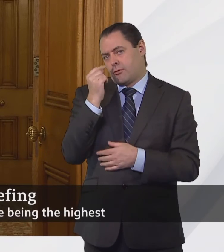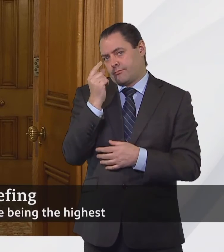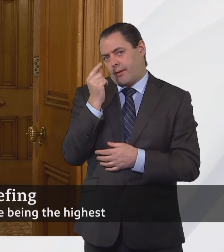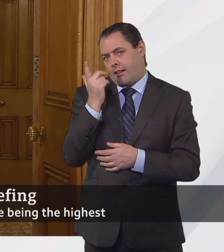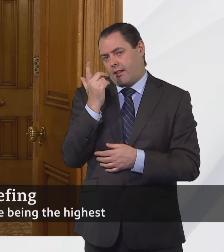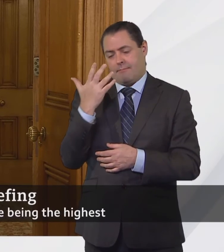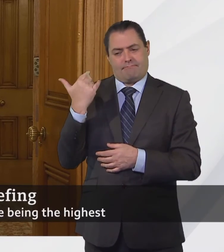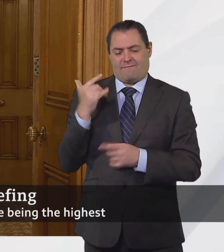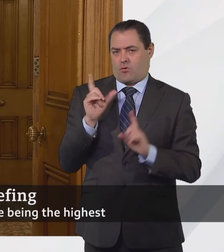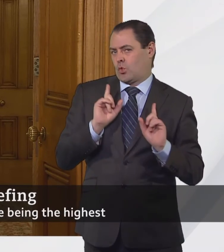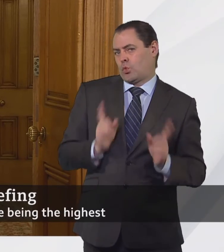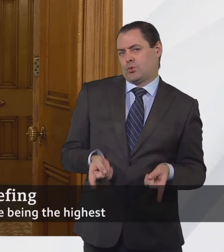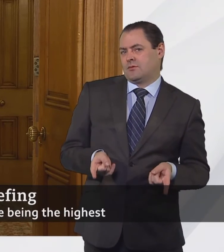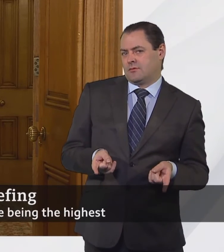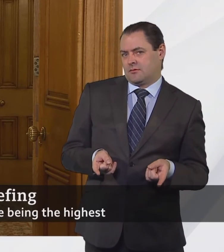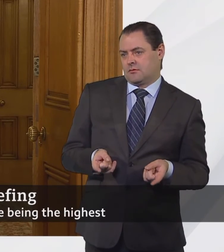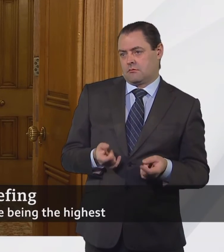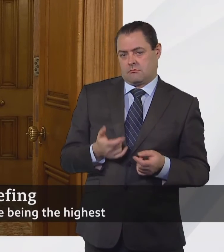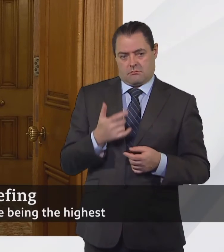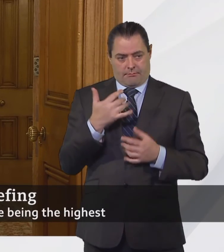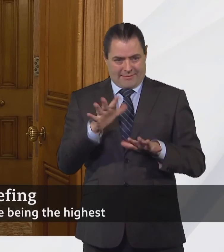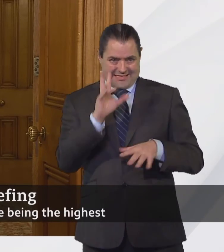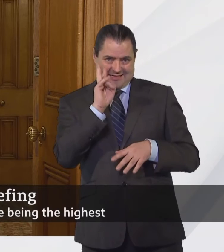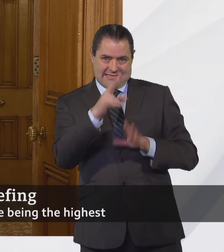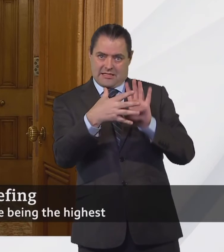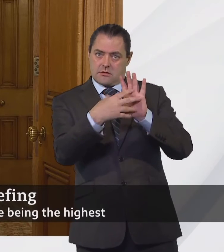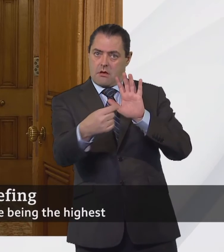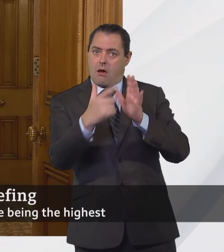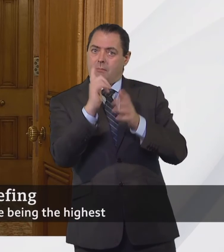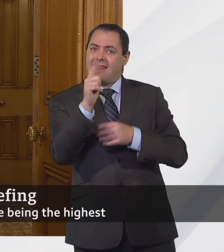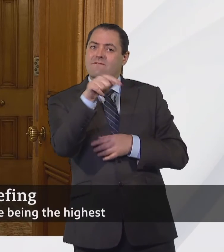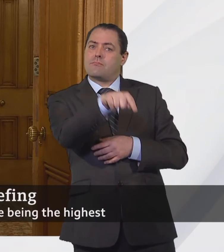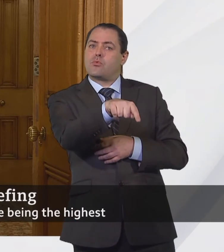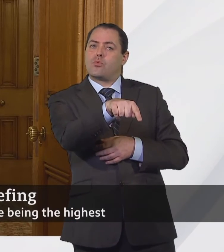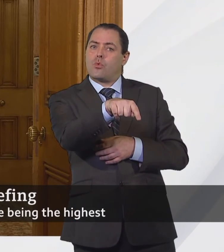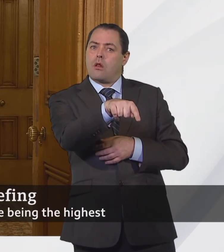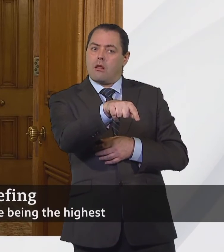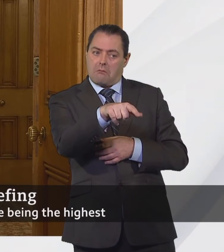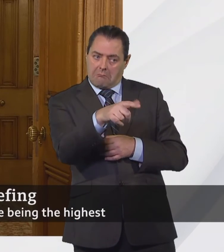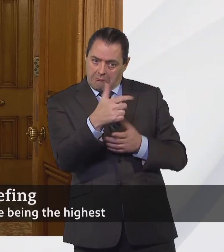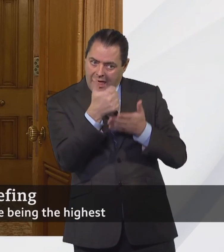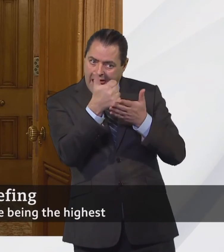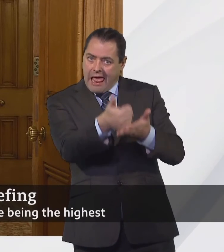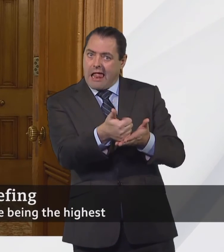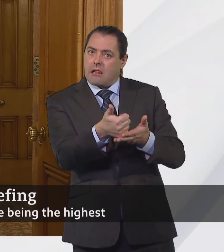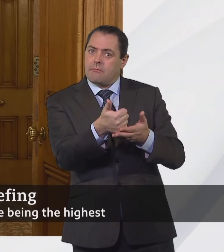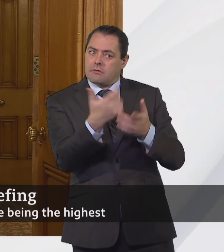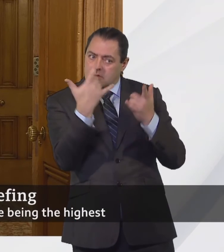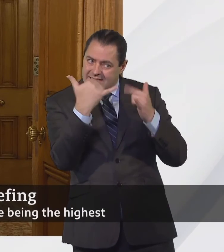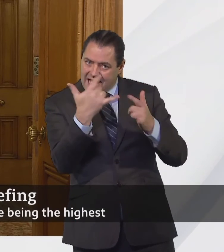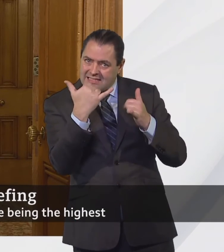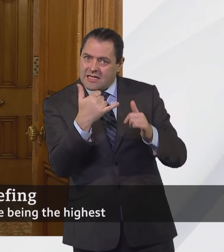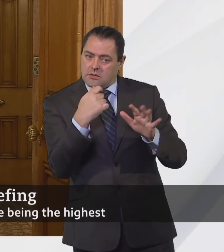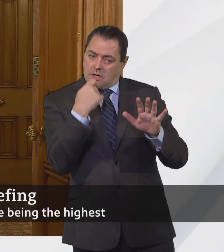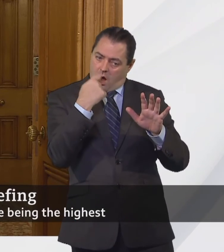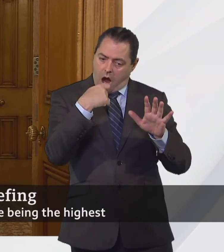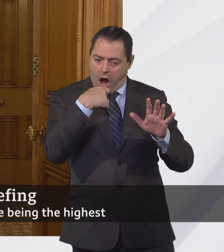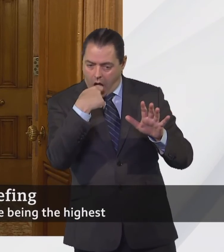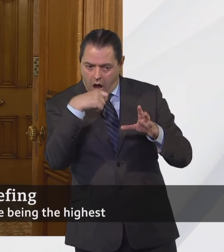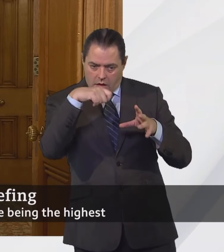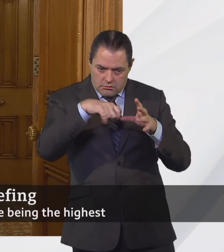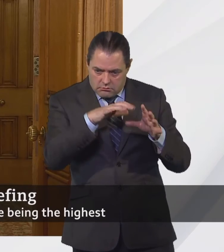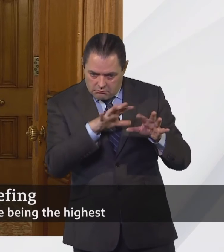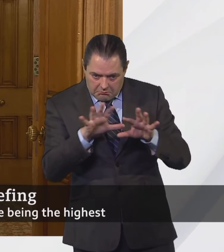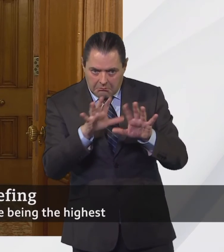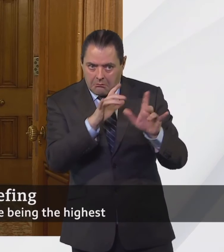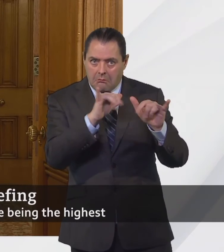it is there. We saw in Liverpool how it definitely helped. Listen to what Joe Anderson is saying